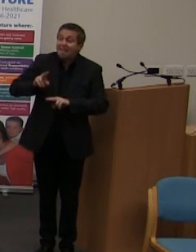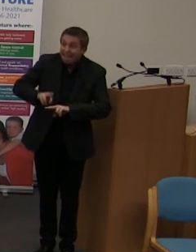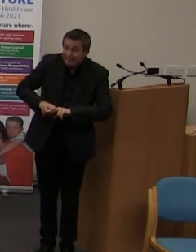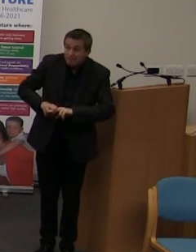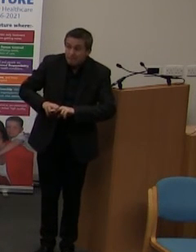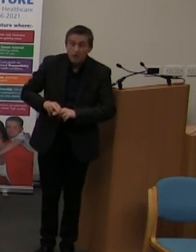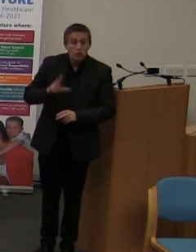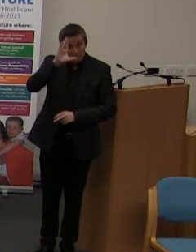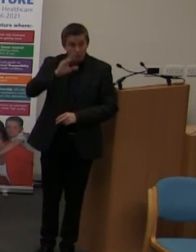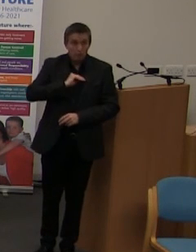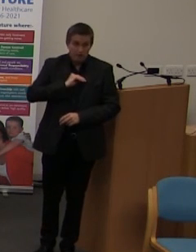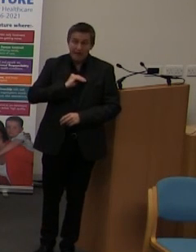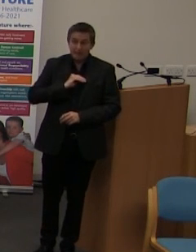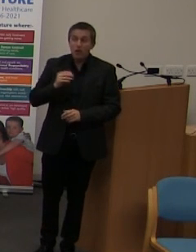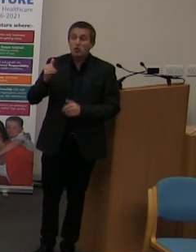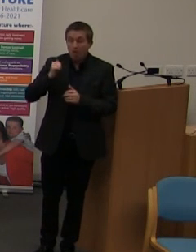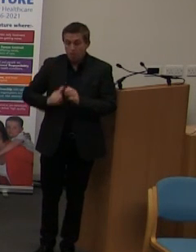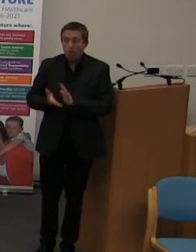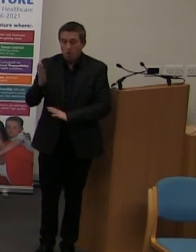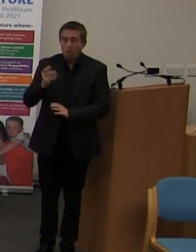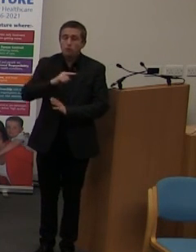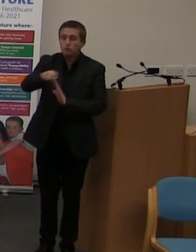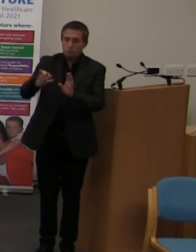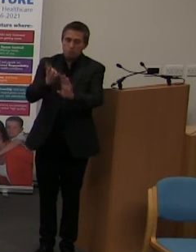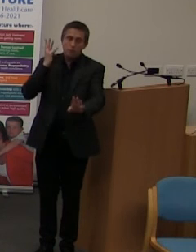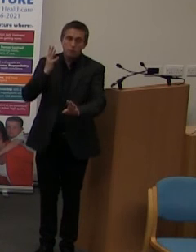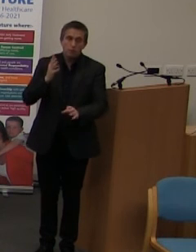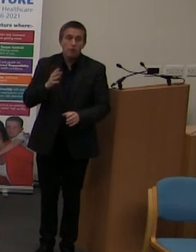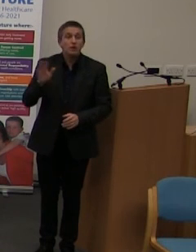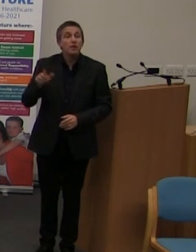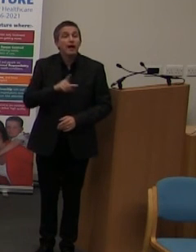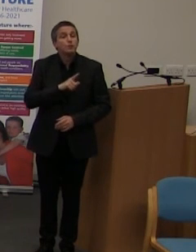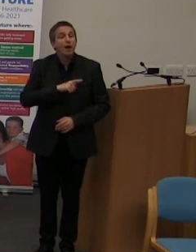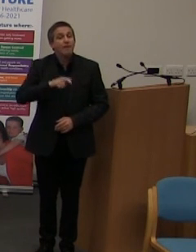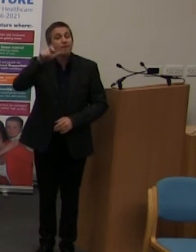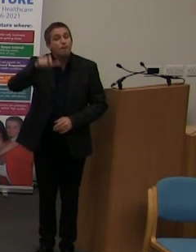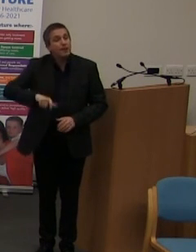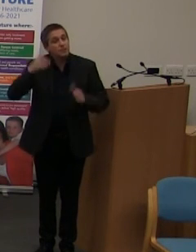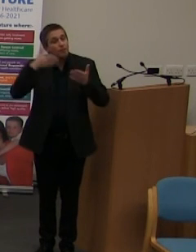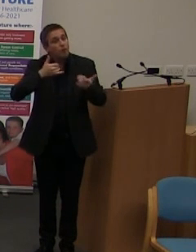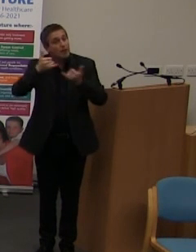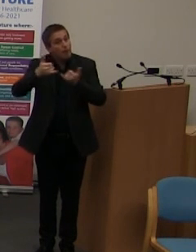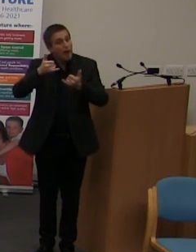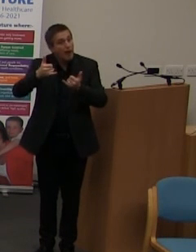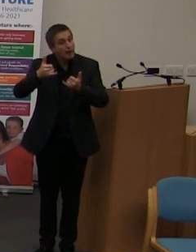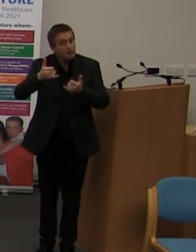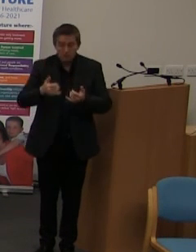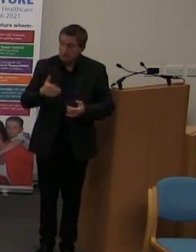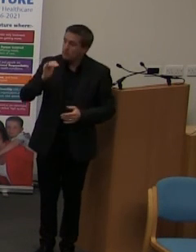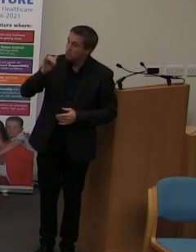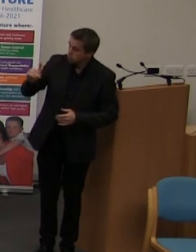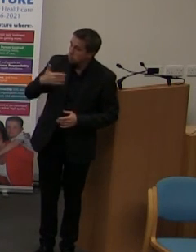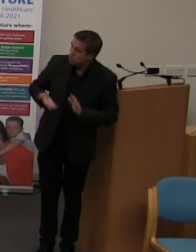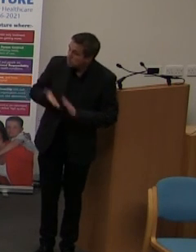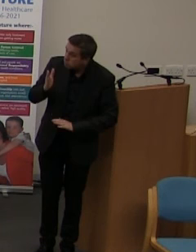have been notified originally. And that's why the patient-focused, please phone, confirm the appointment, get your date and time. You